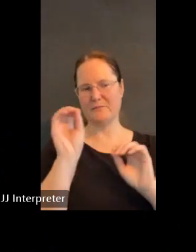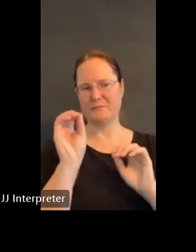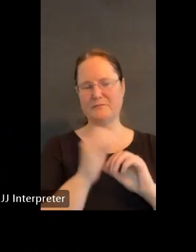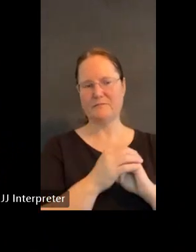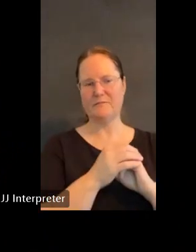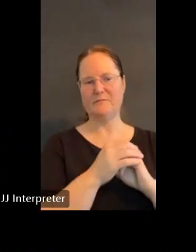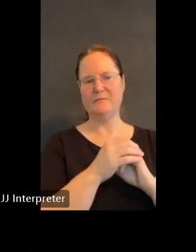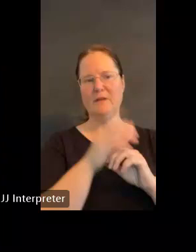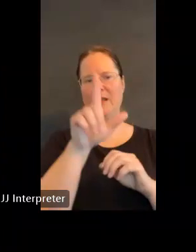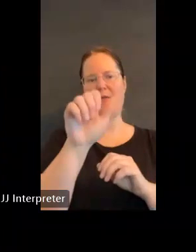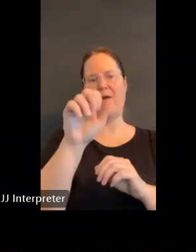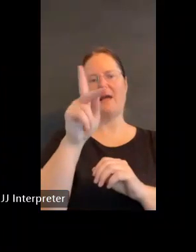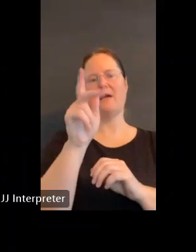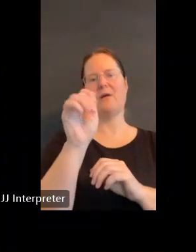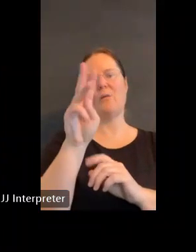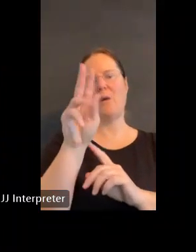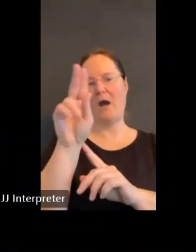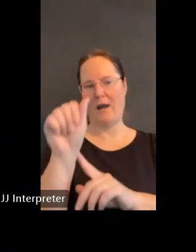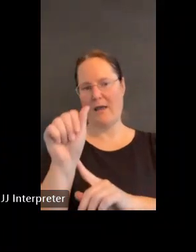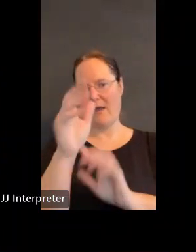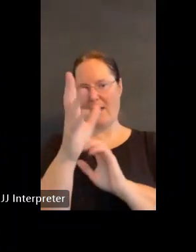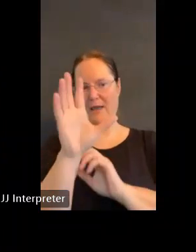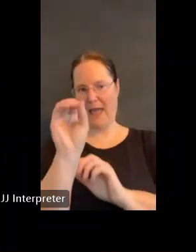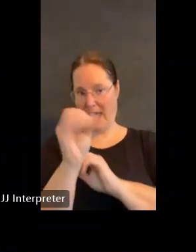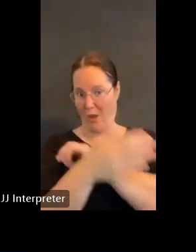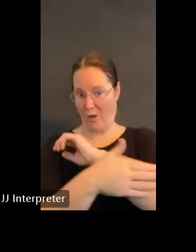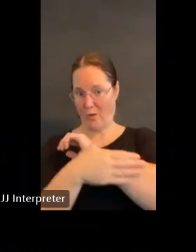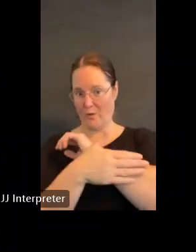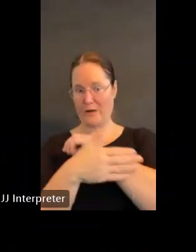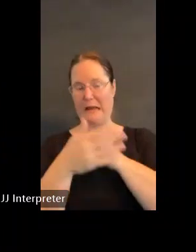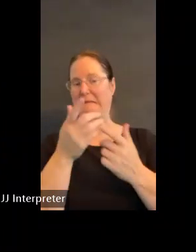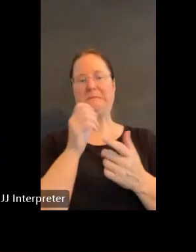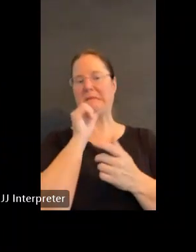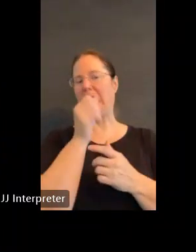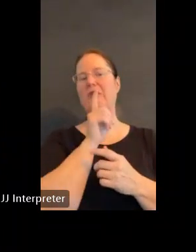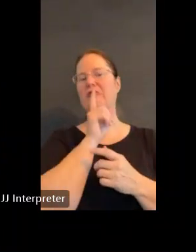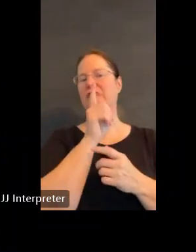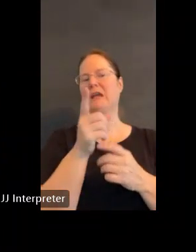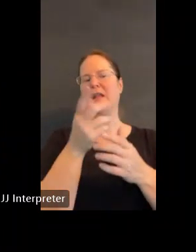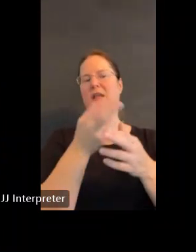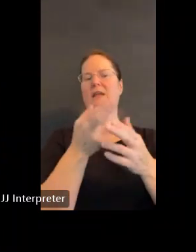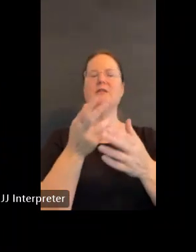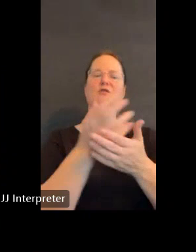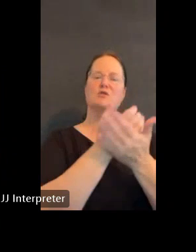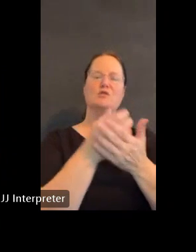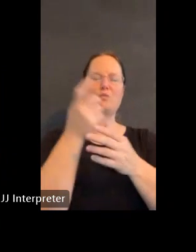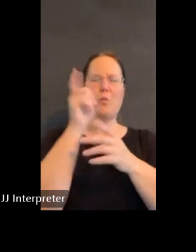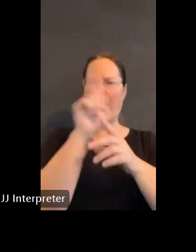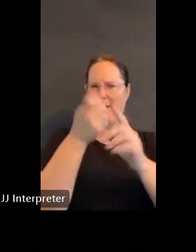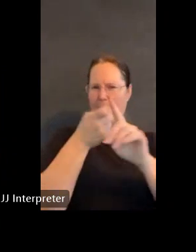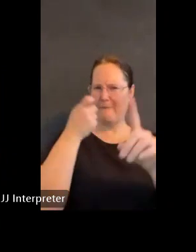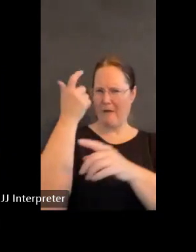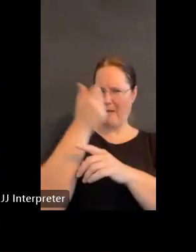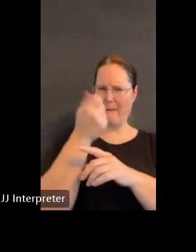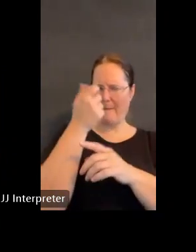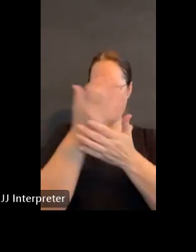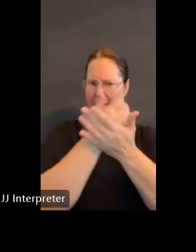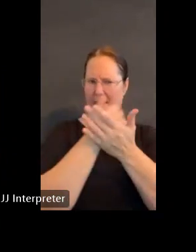Lackawanna County. I don't believe there's any source of income protections for Lackawanna at this